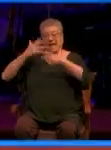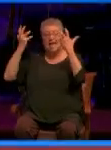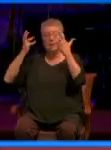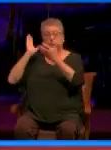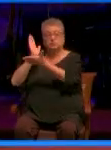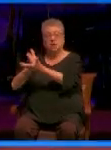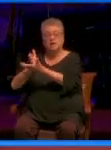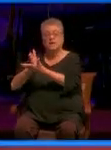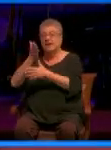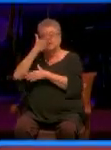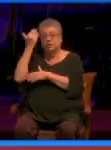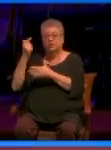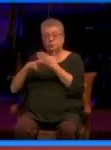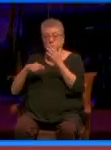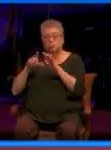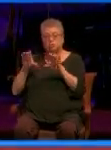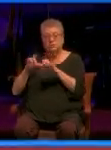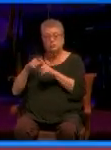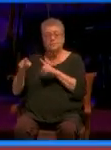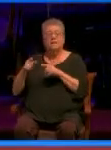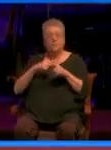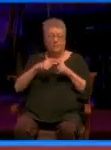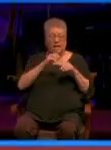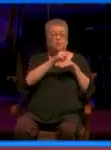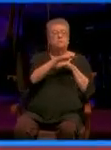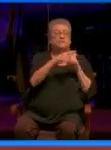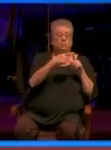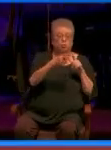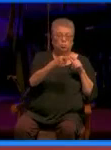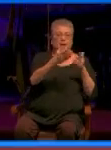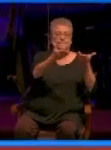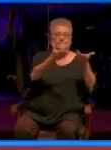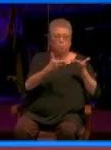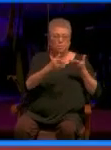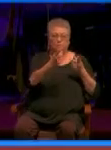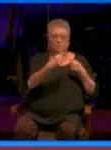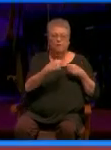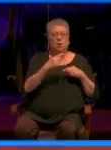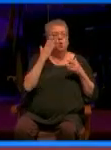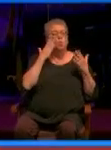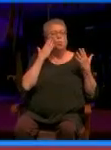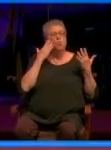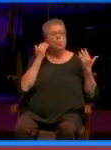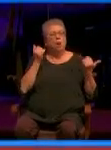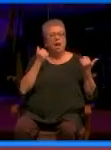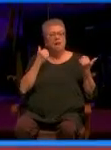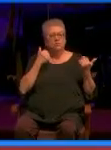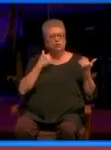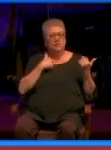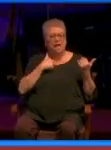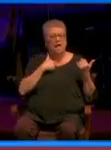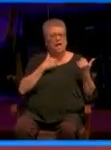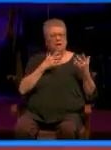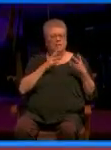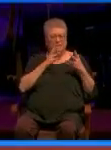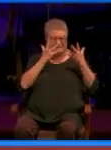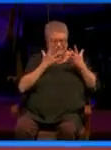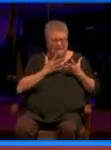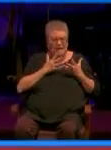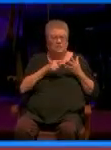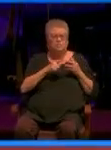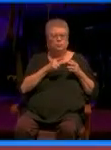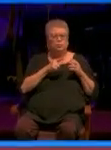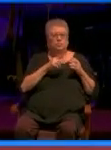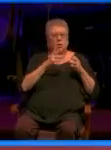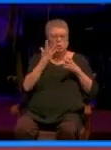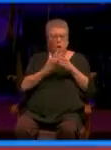and forgets what you have done to him. Then I will send for you and bring you from there. Why should I be bereft of you both in one day?